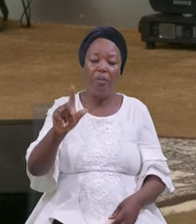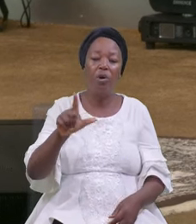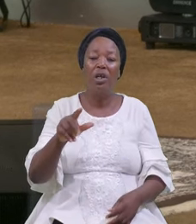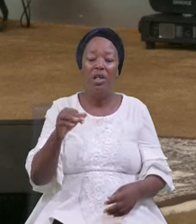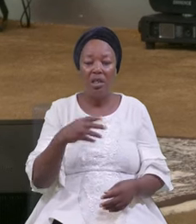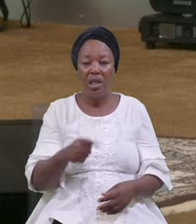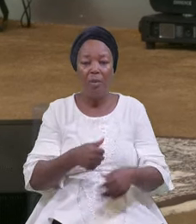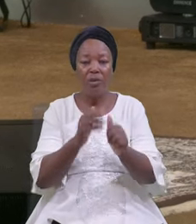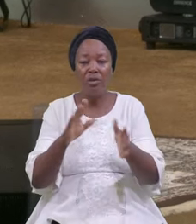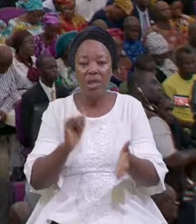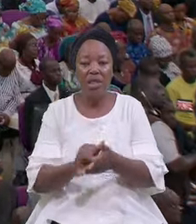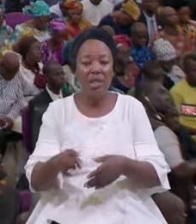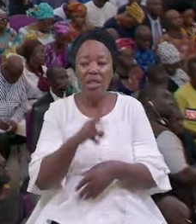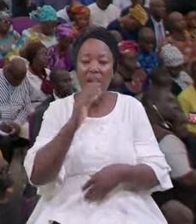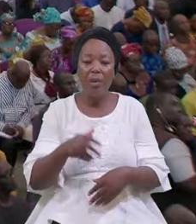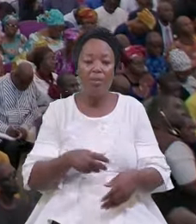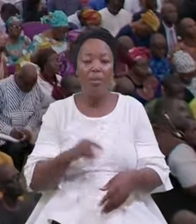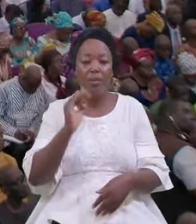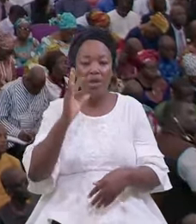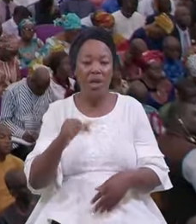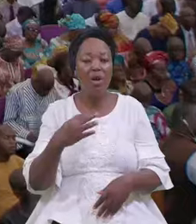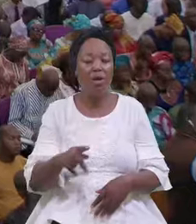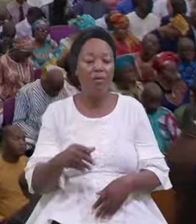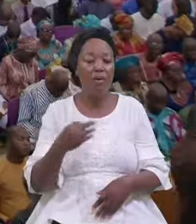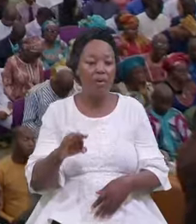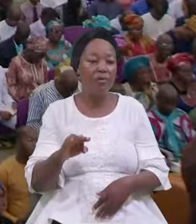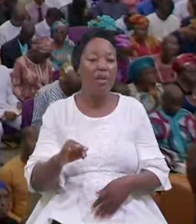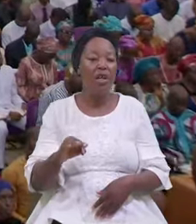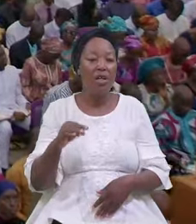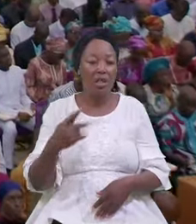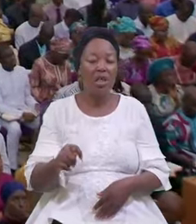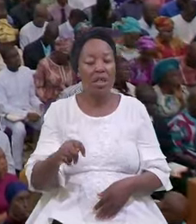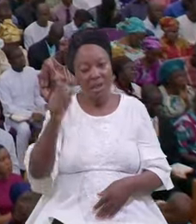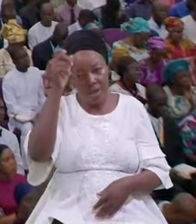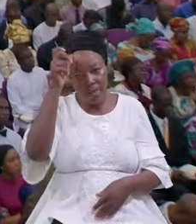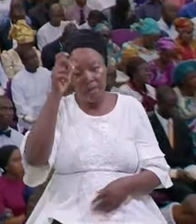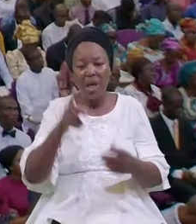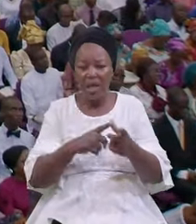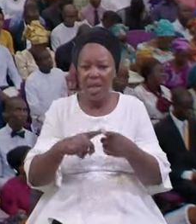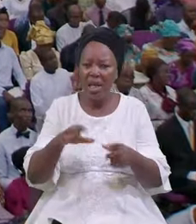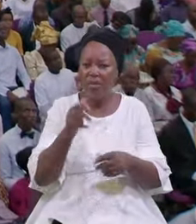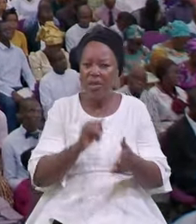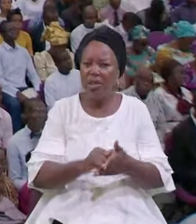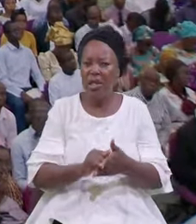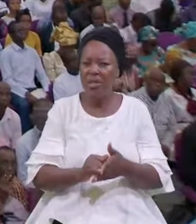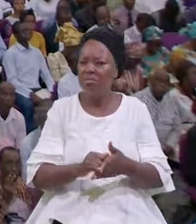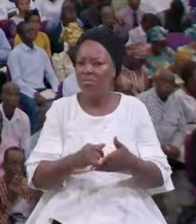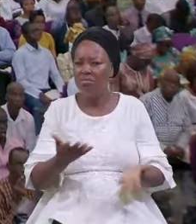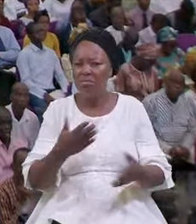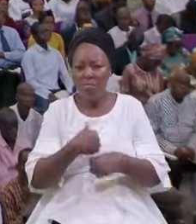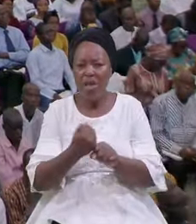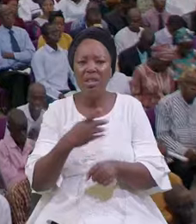Satan. Anyone that corrupts the minds of other people, anyone that corrupts the lives of other people, anyone